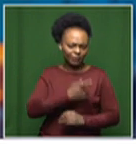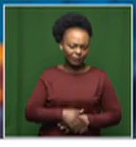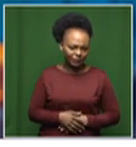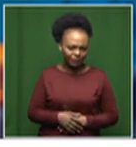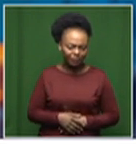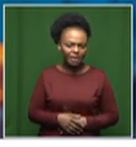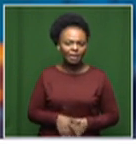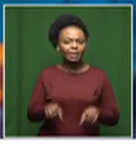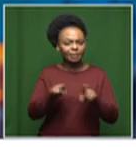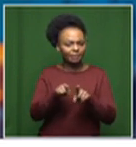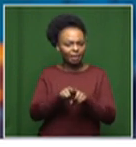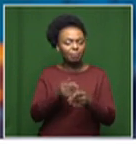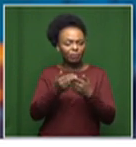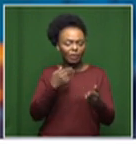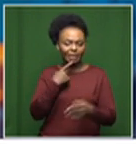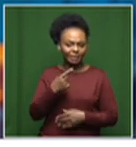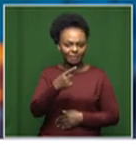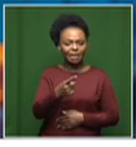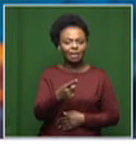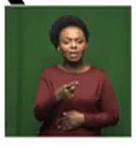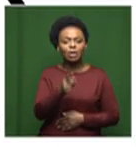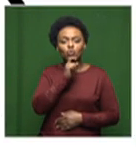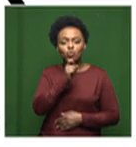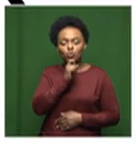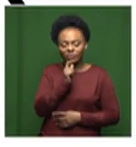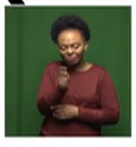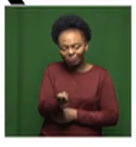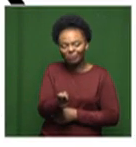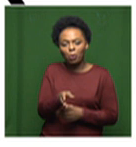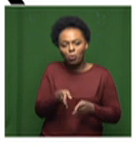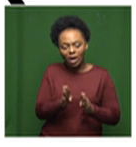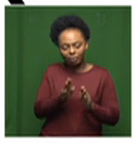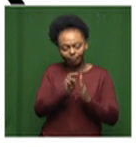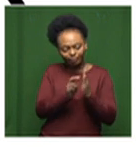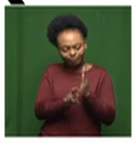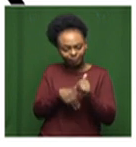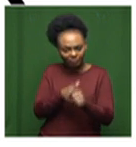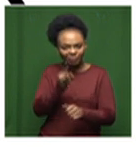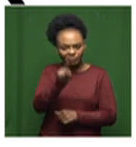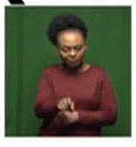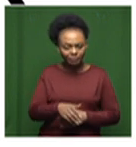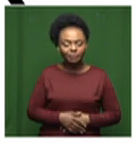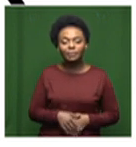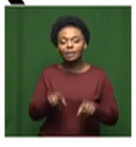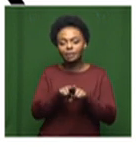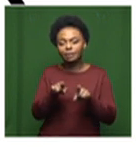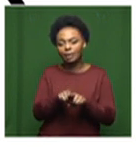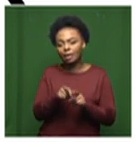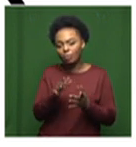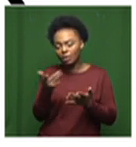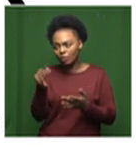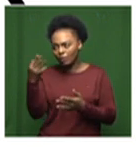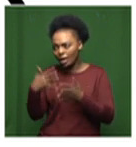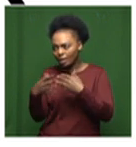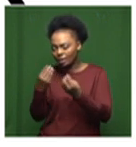think, as I said earlier, make sure that you set transaction limits and always set your alerts that you get these SMS notifications when there is